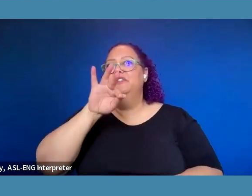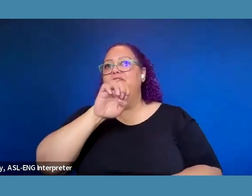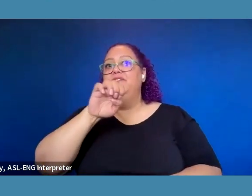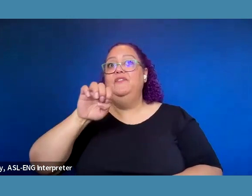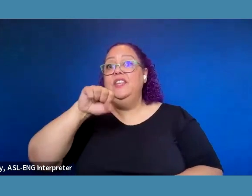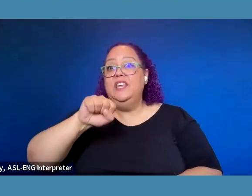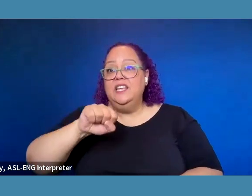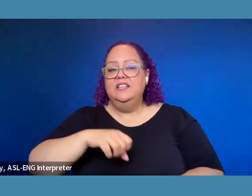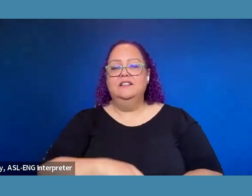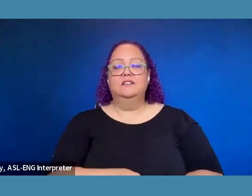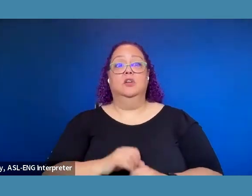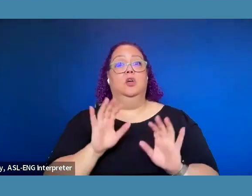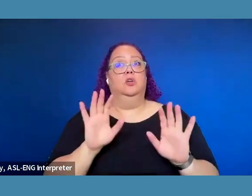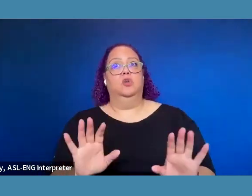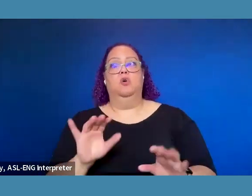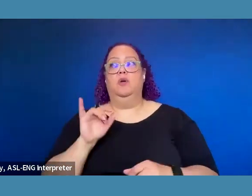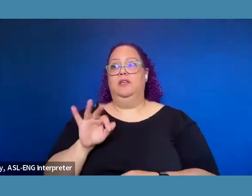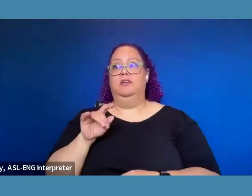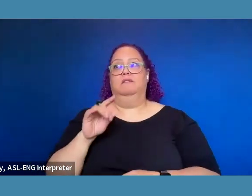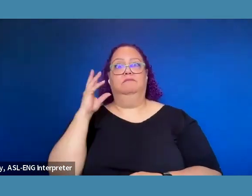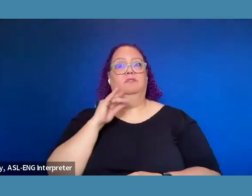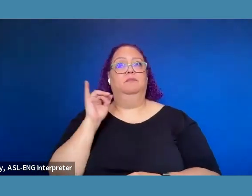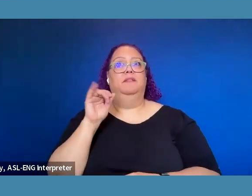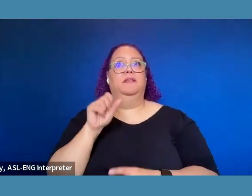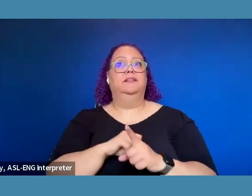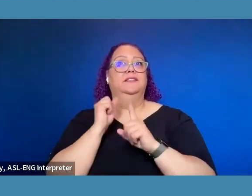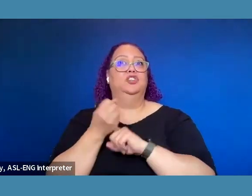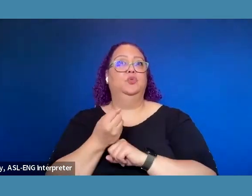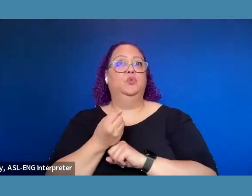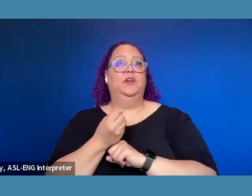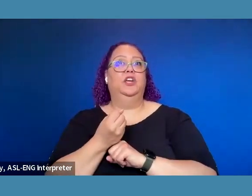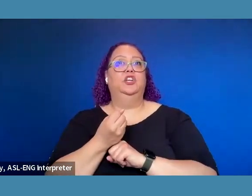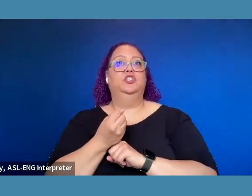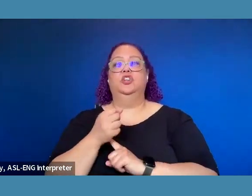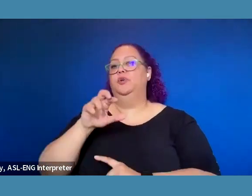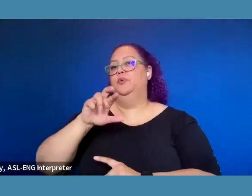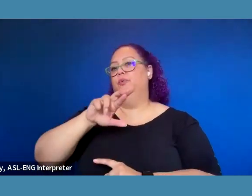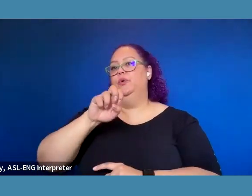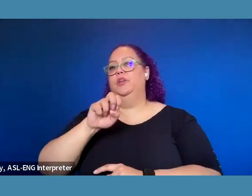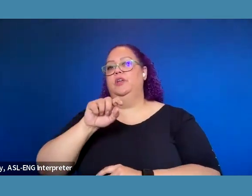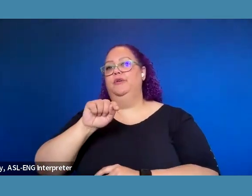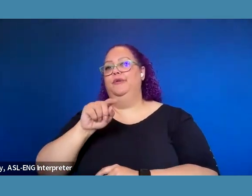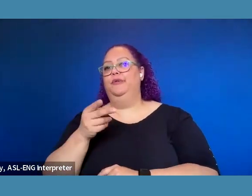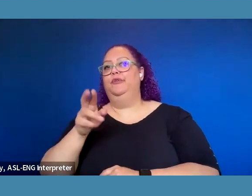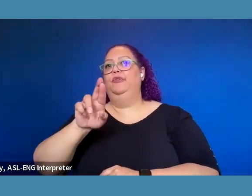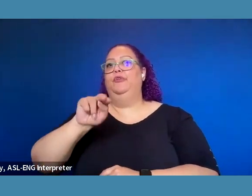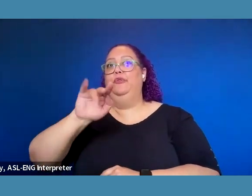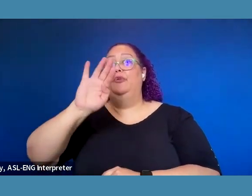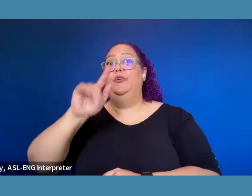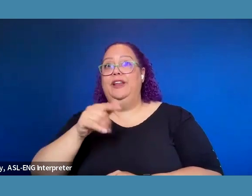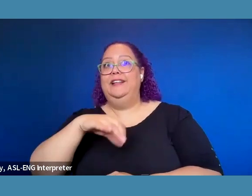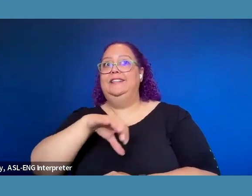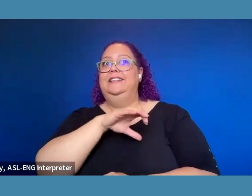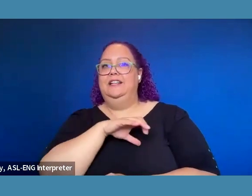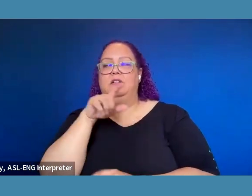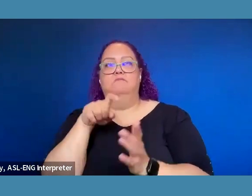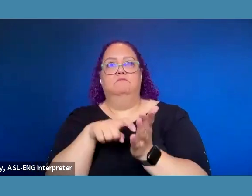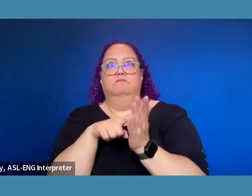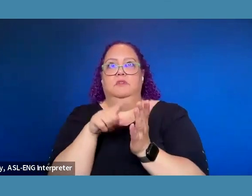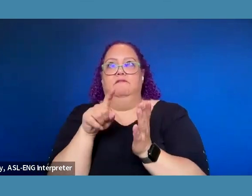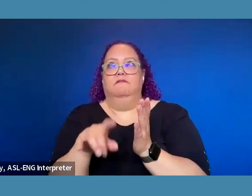situation knows whether a returning citizen in that situation finds out whether their fines or fees are